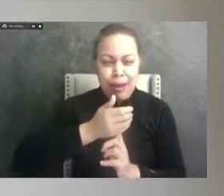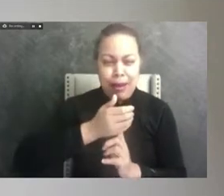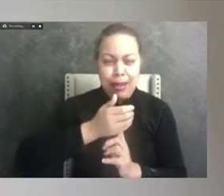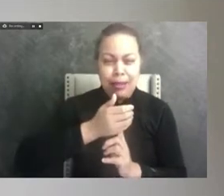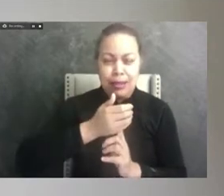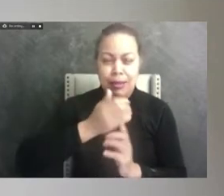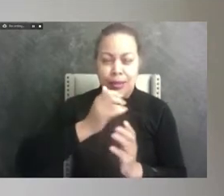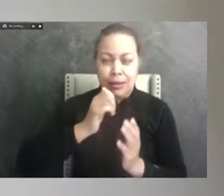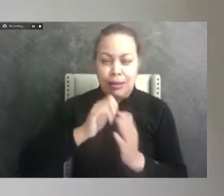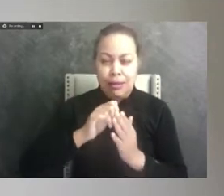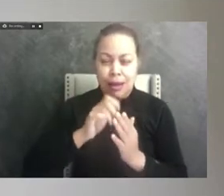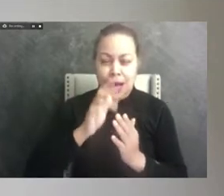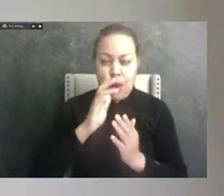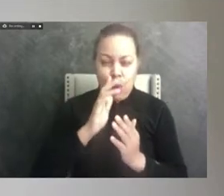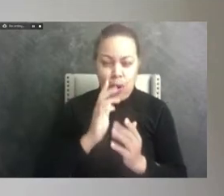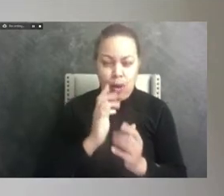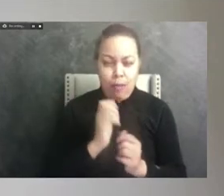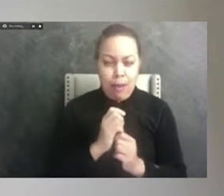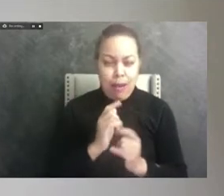that renders lovers